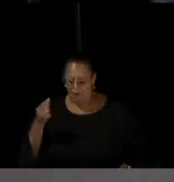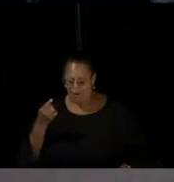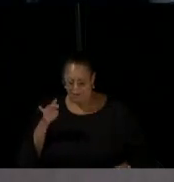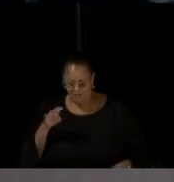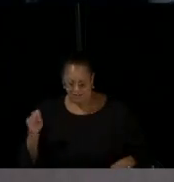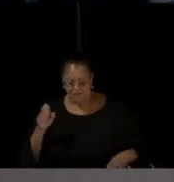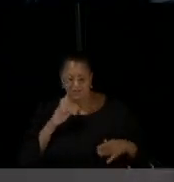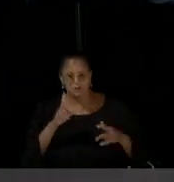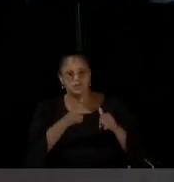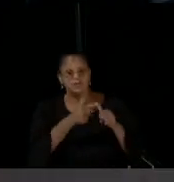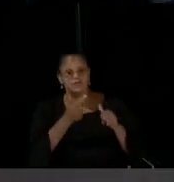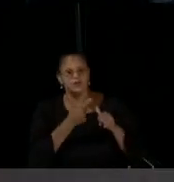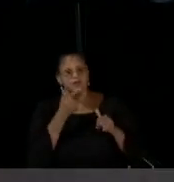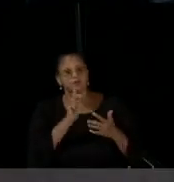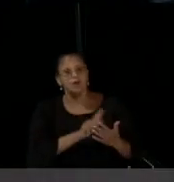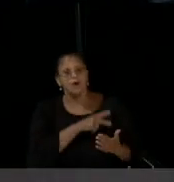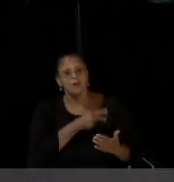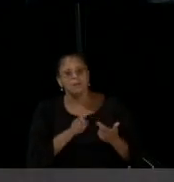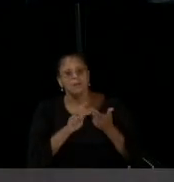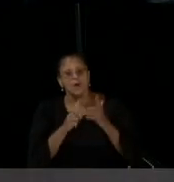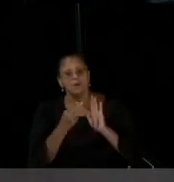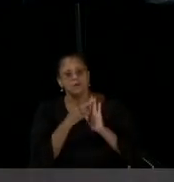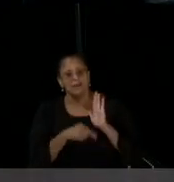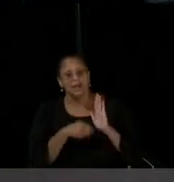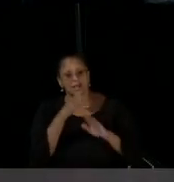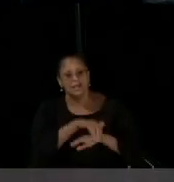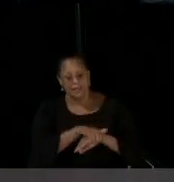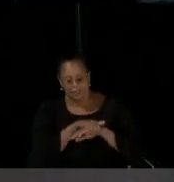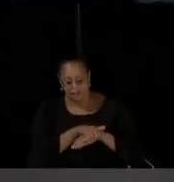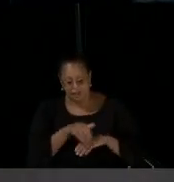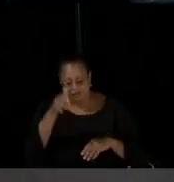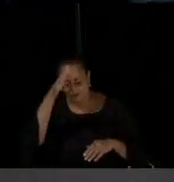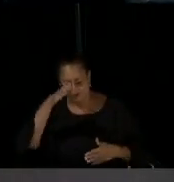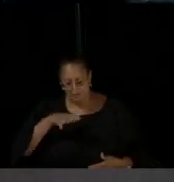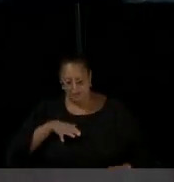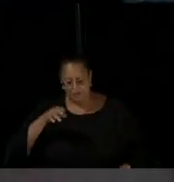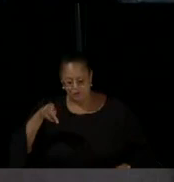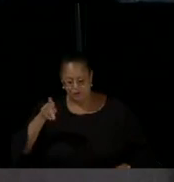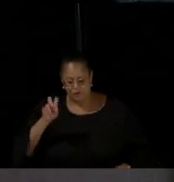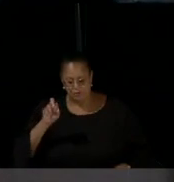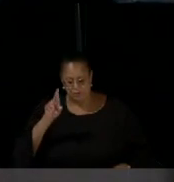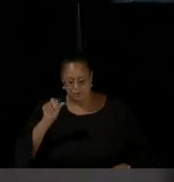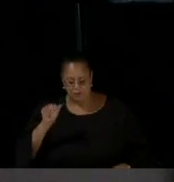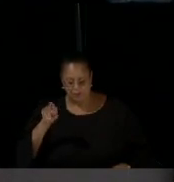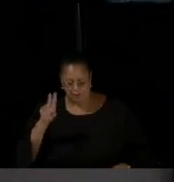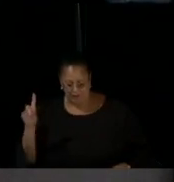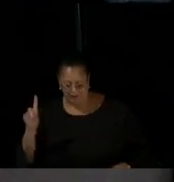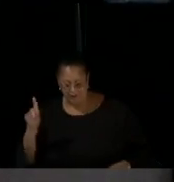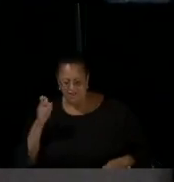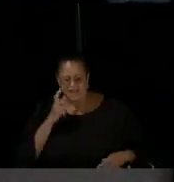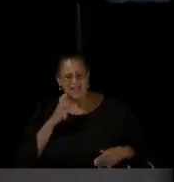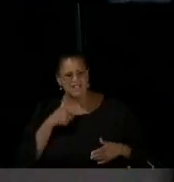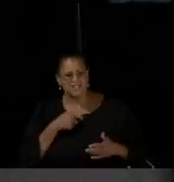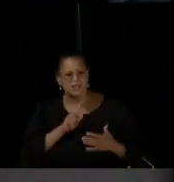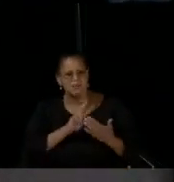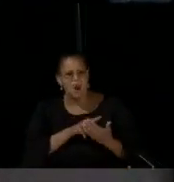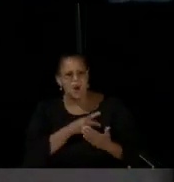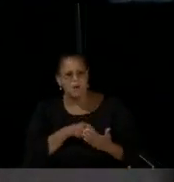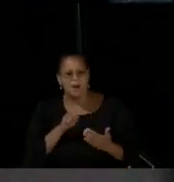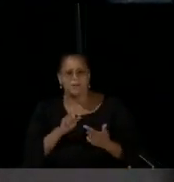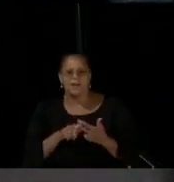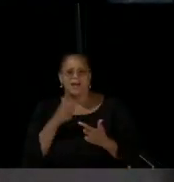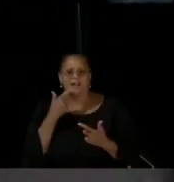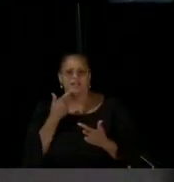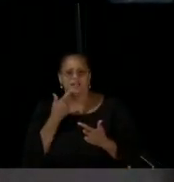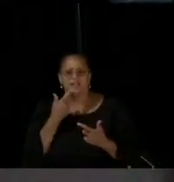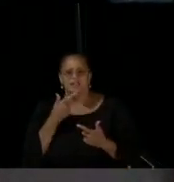poem Mr. Perot read with us this year in English. It is a poem about many things, but most of all, it reminds us to show up